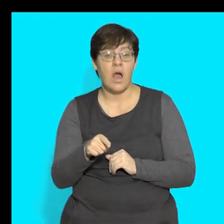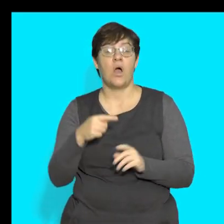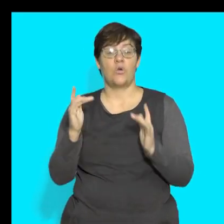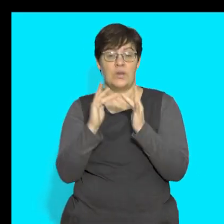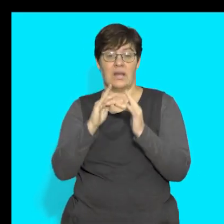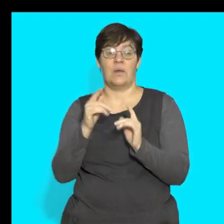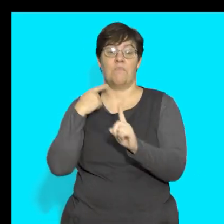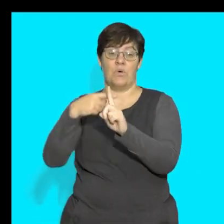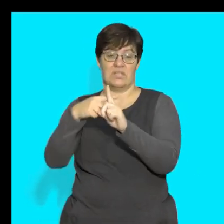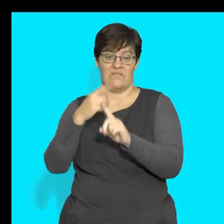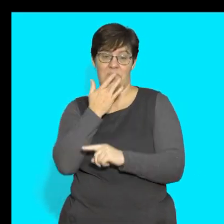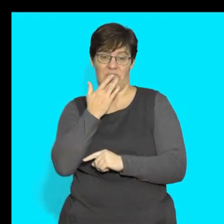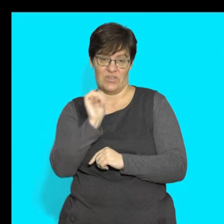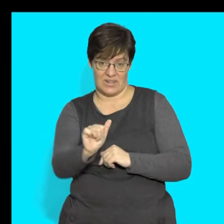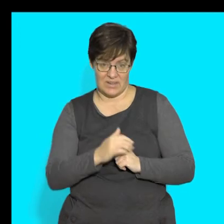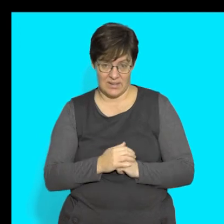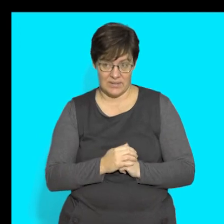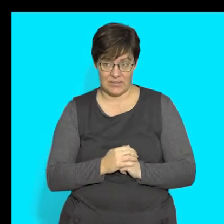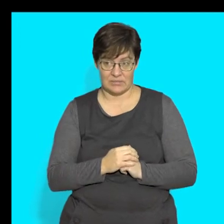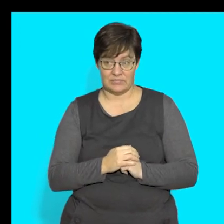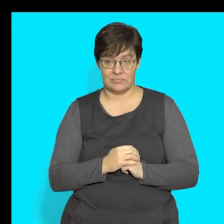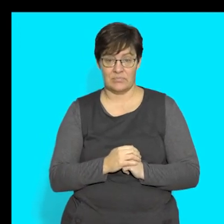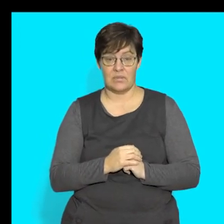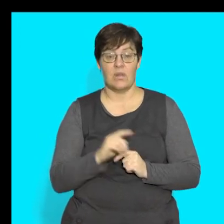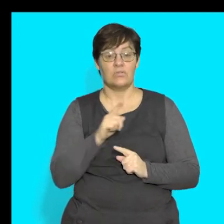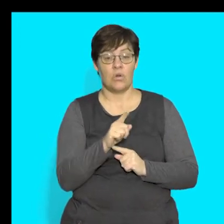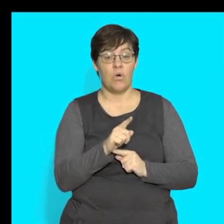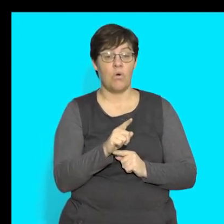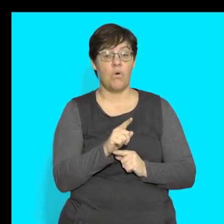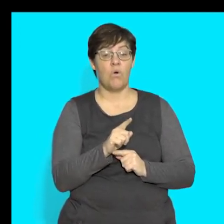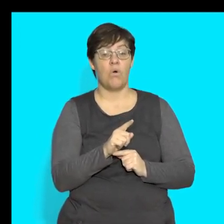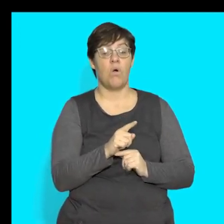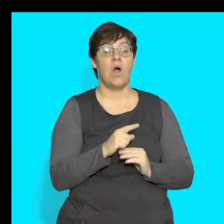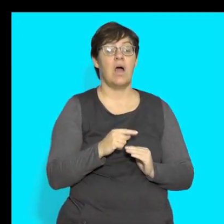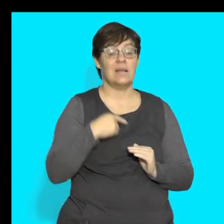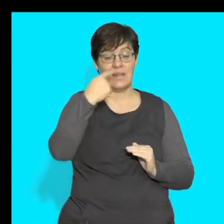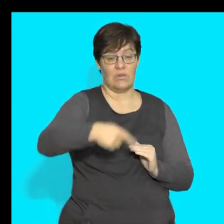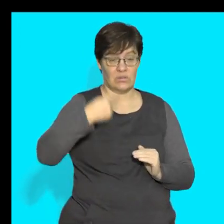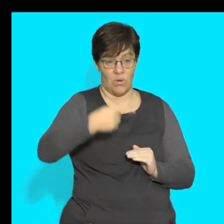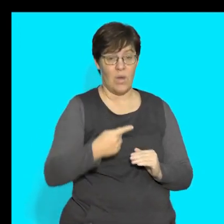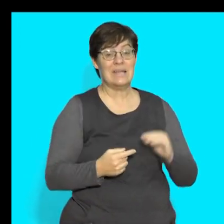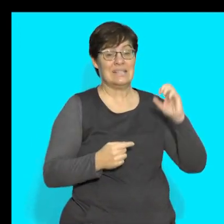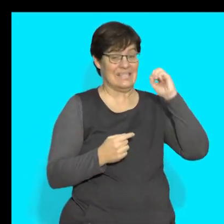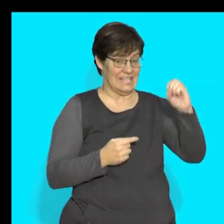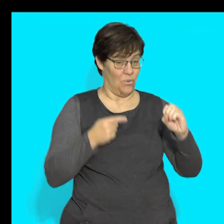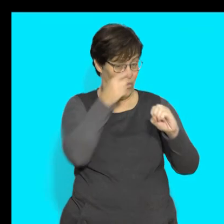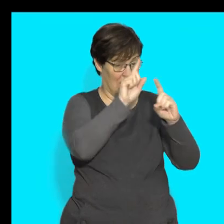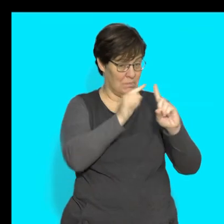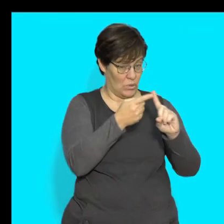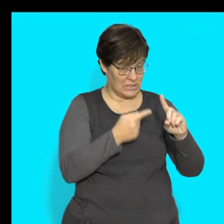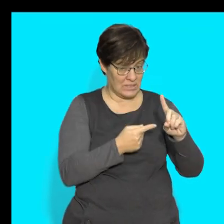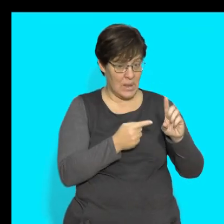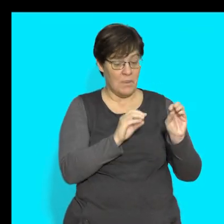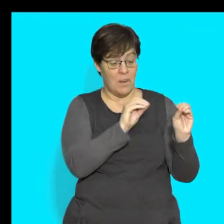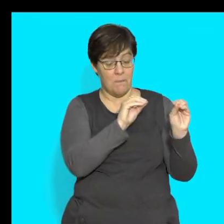coil is going to connect to the positive terminal of the battery. And so the direction of the current was 0